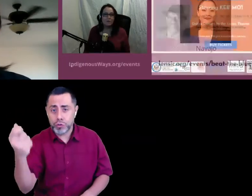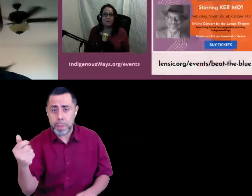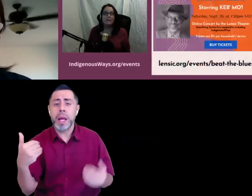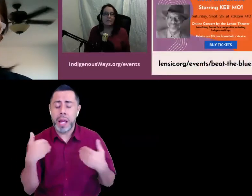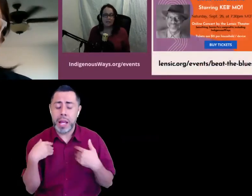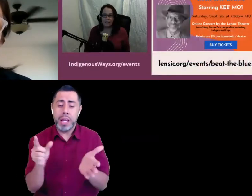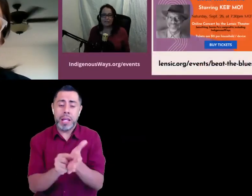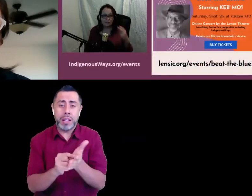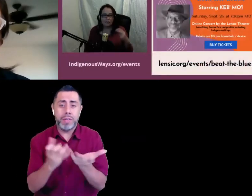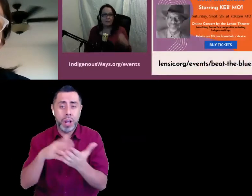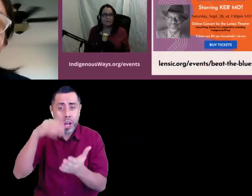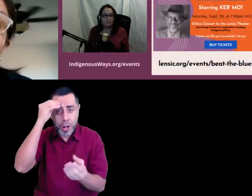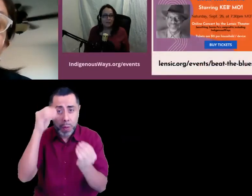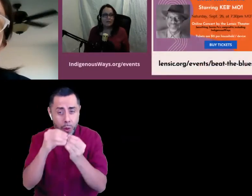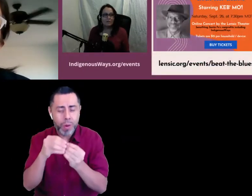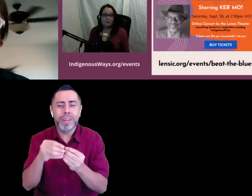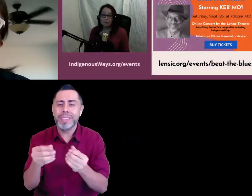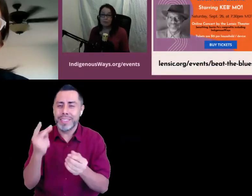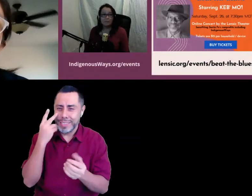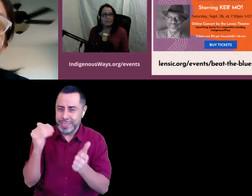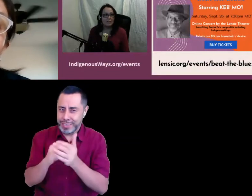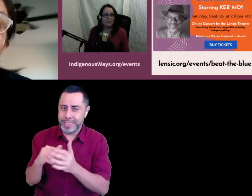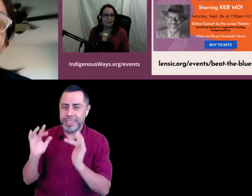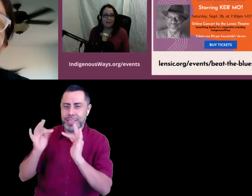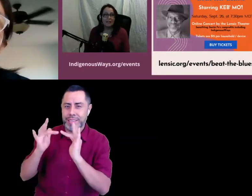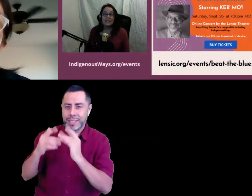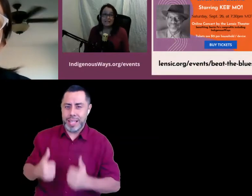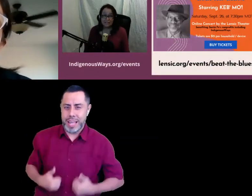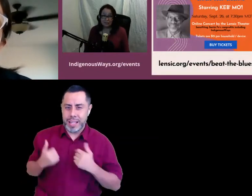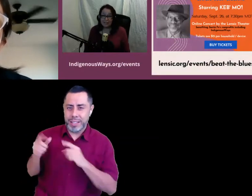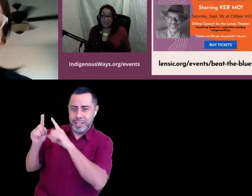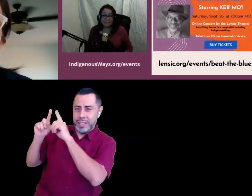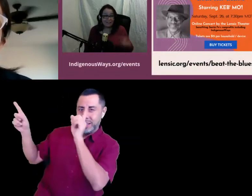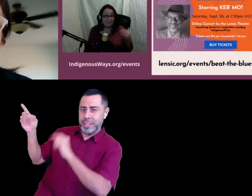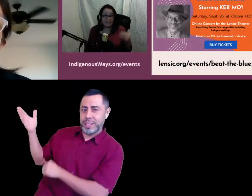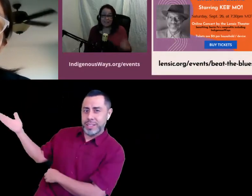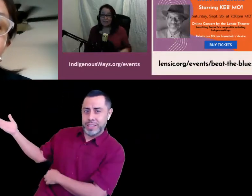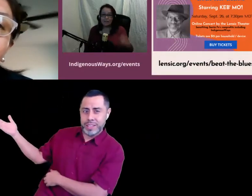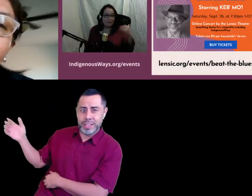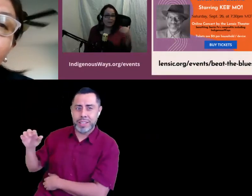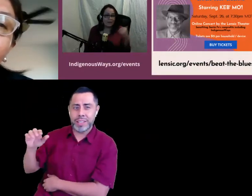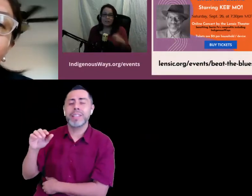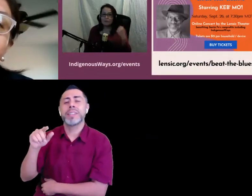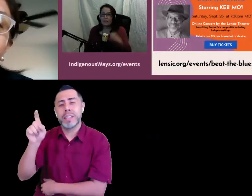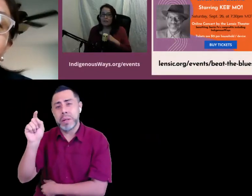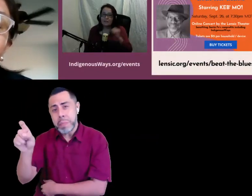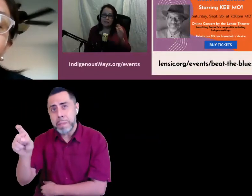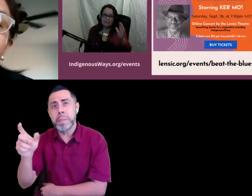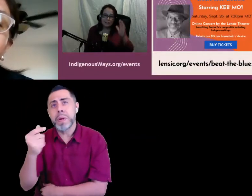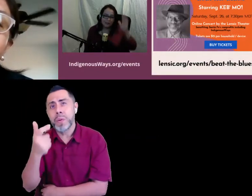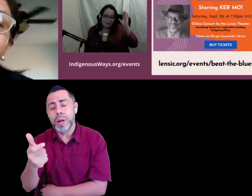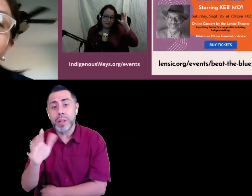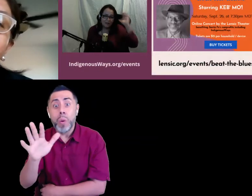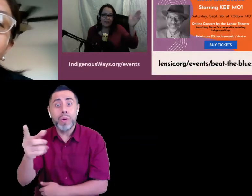above and subscribe to the newsletter. We would really appreciate that. Next week, save the date. Oh my gosh, we have the